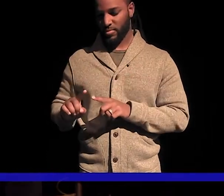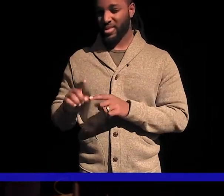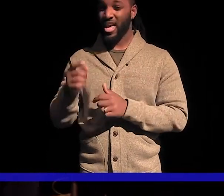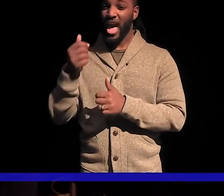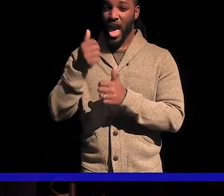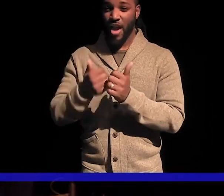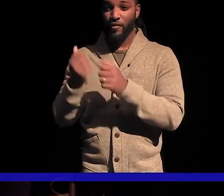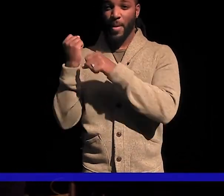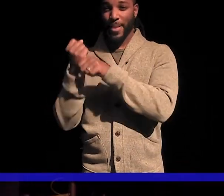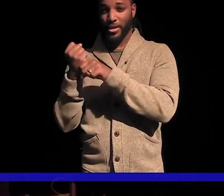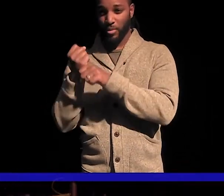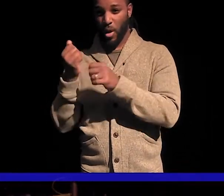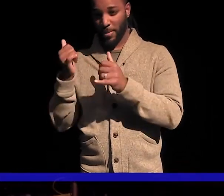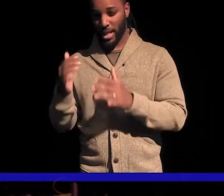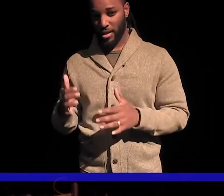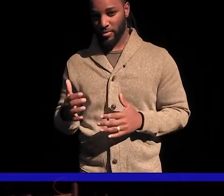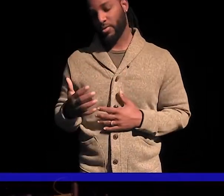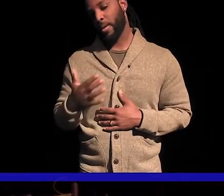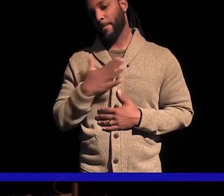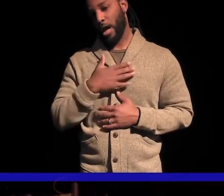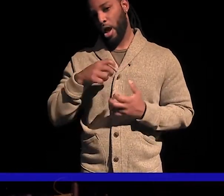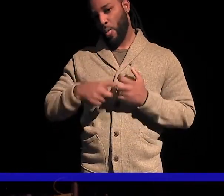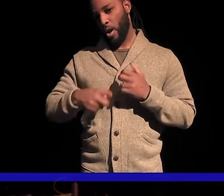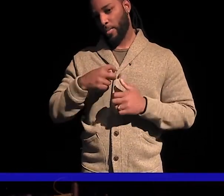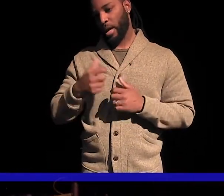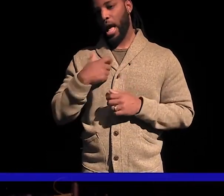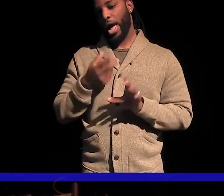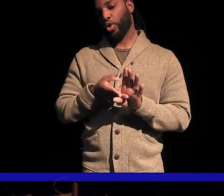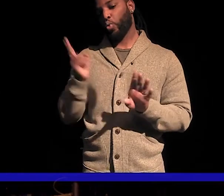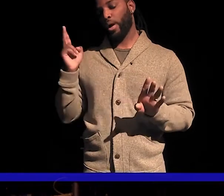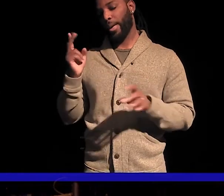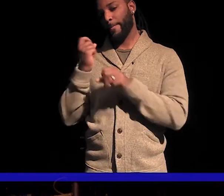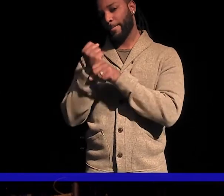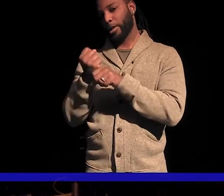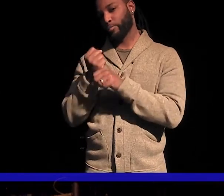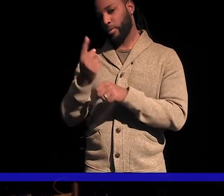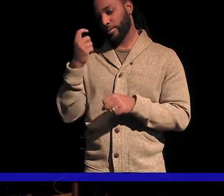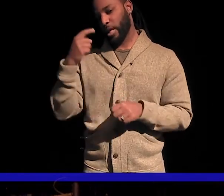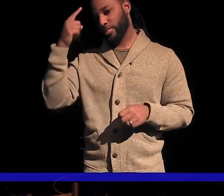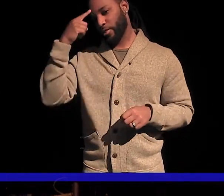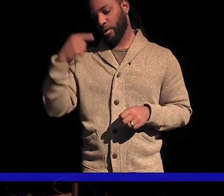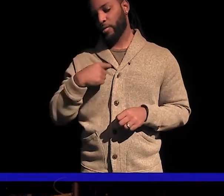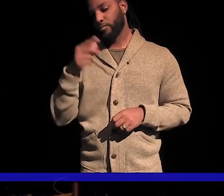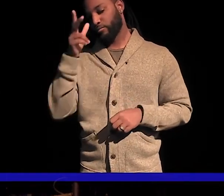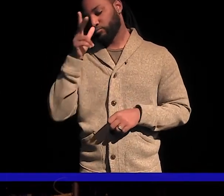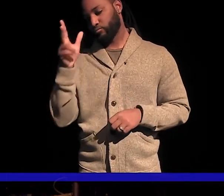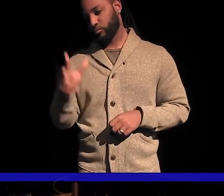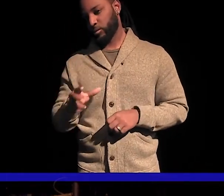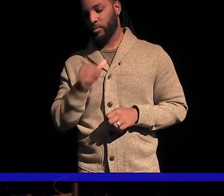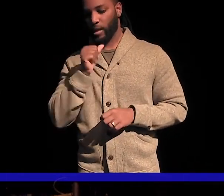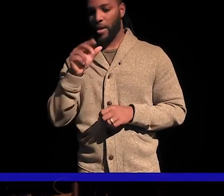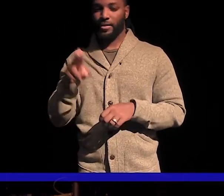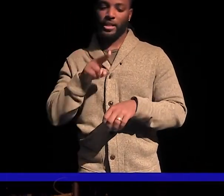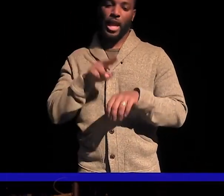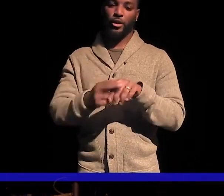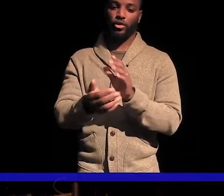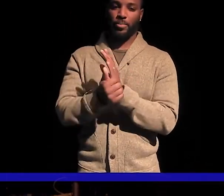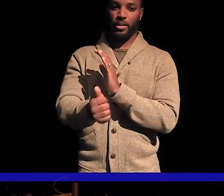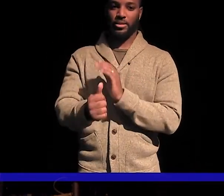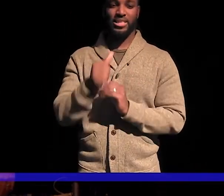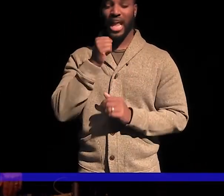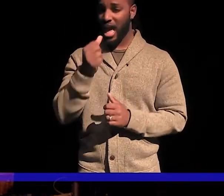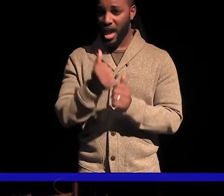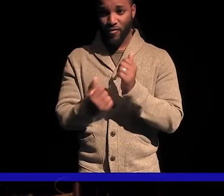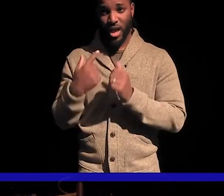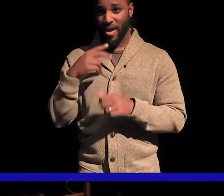player, my problem was that I quit baseball because I didn't think, I had the natural ability. But not everyone has natural